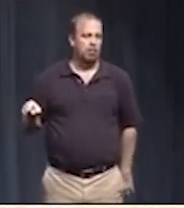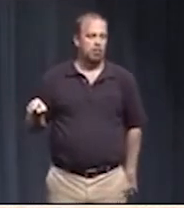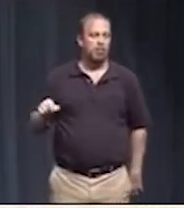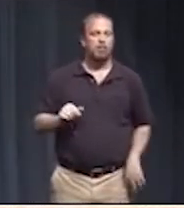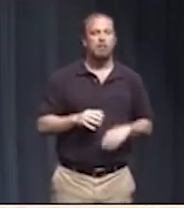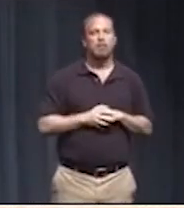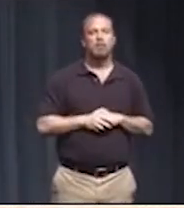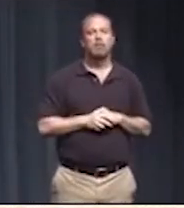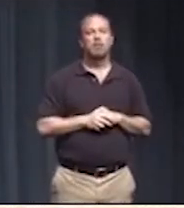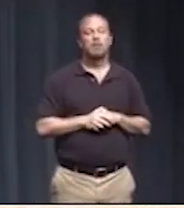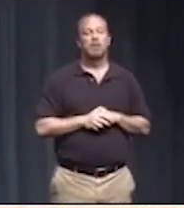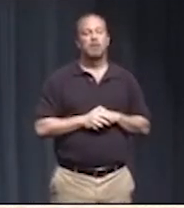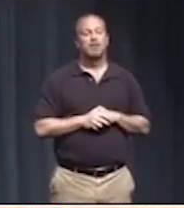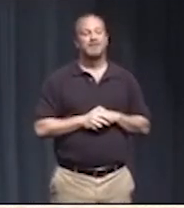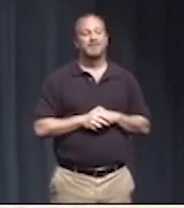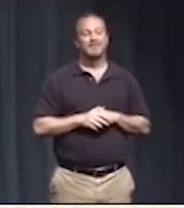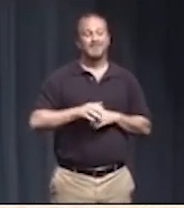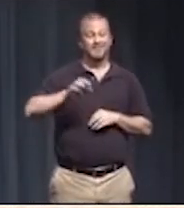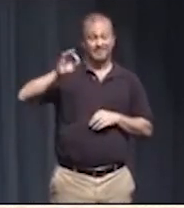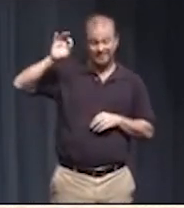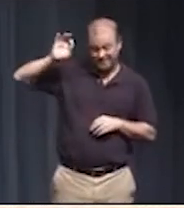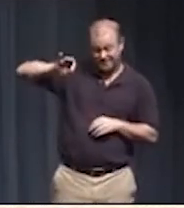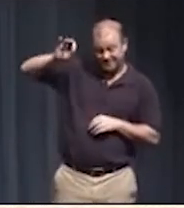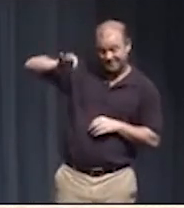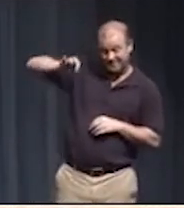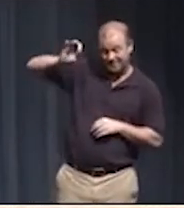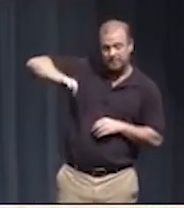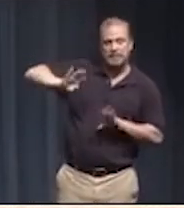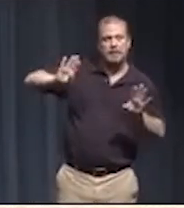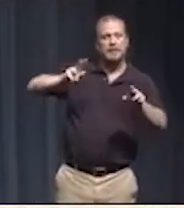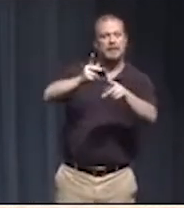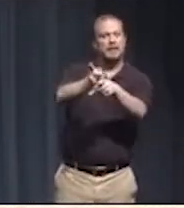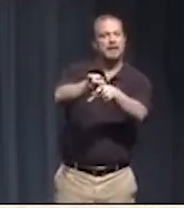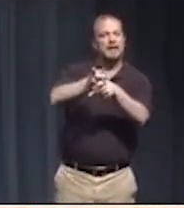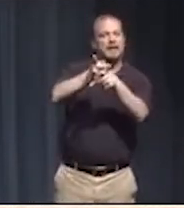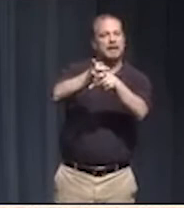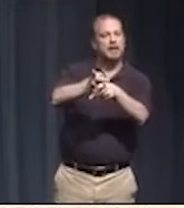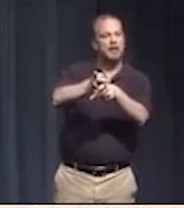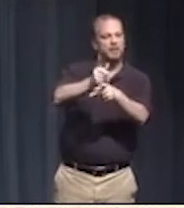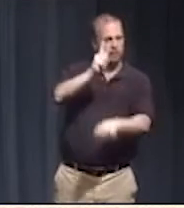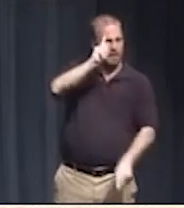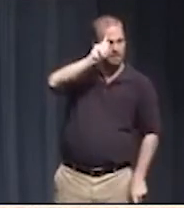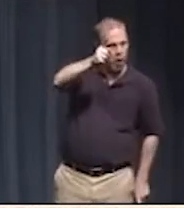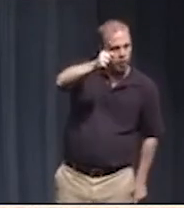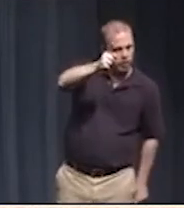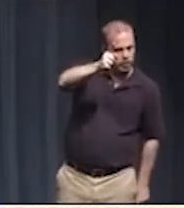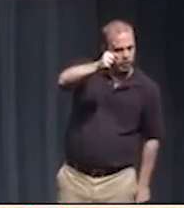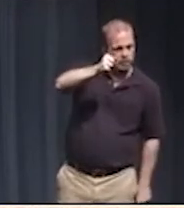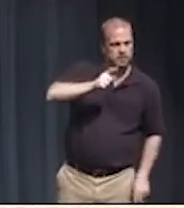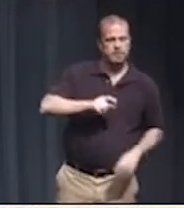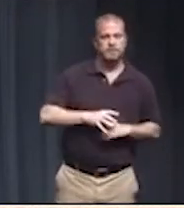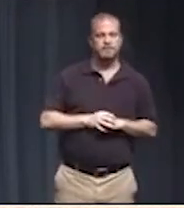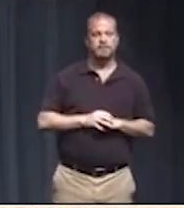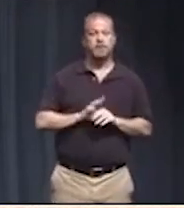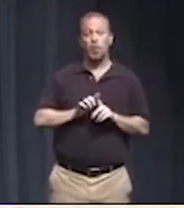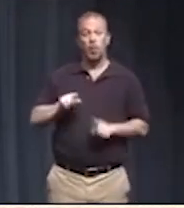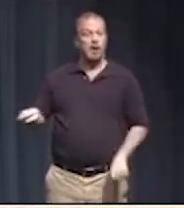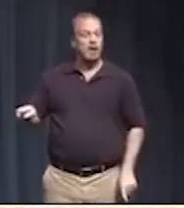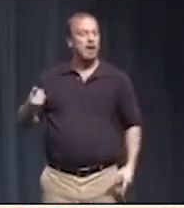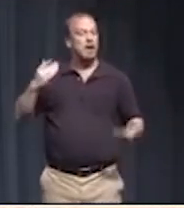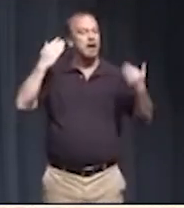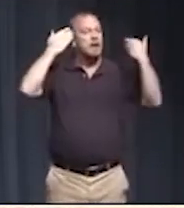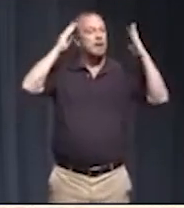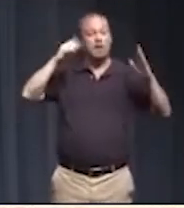If you do have to lecture, you've got to do it carefully, strategically, and in a way where he doesn't realize he's